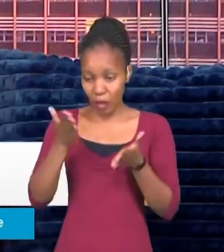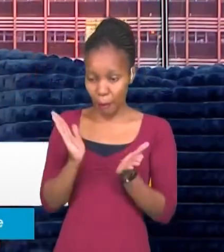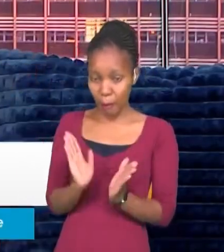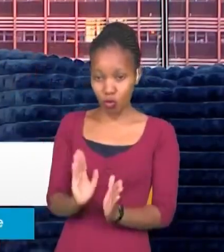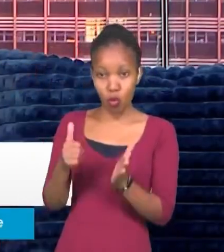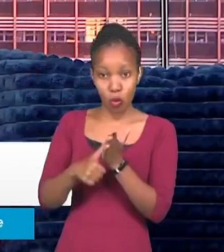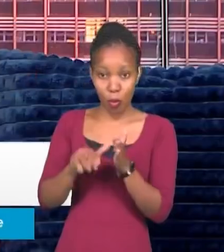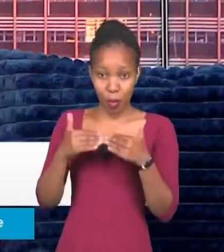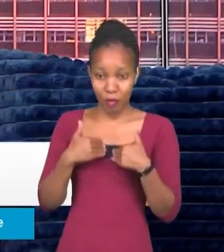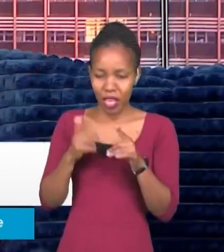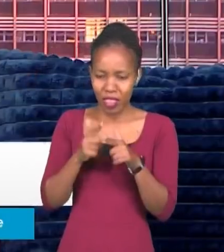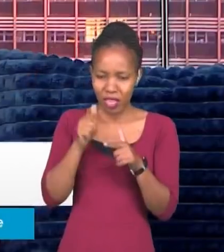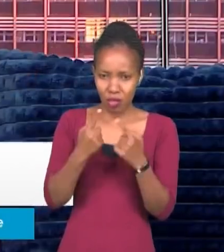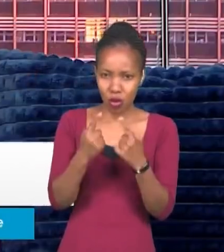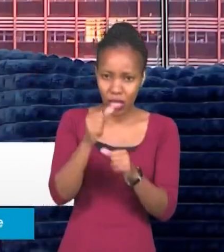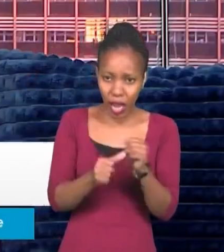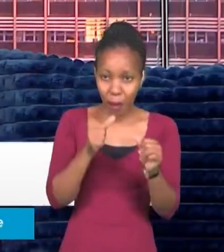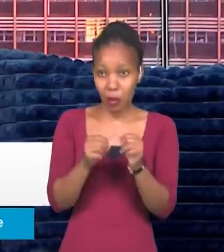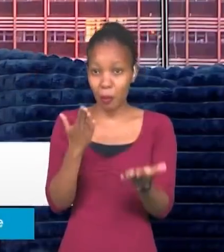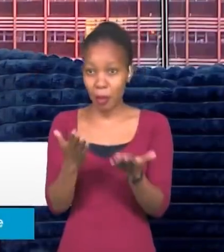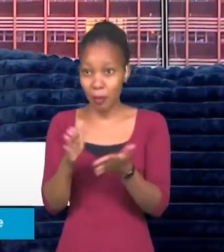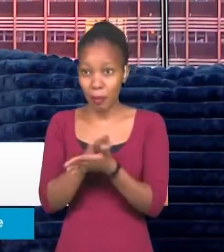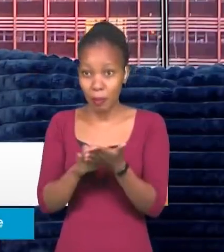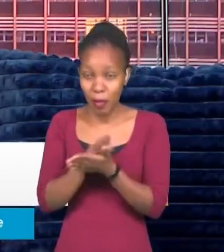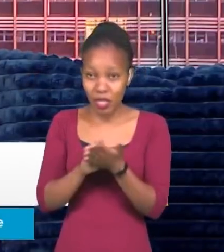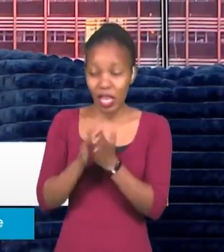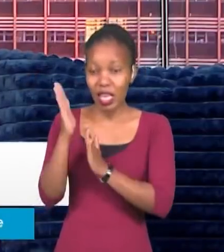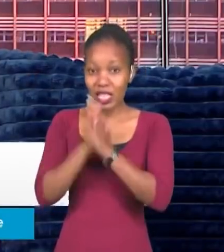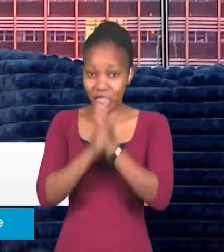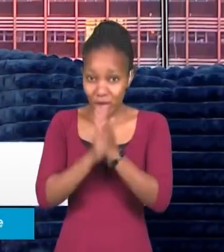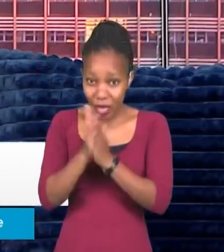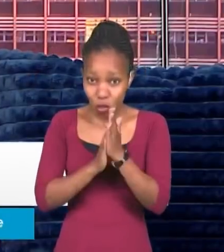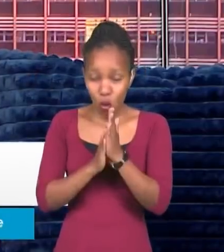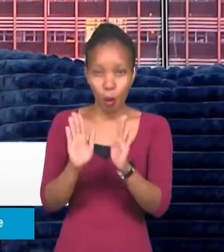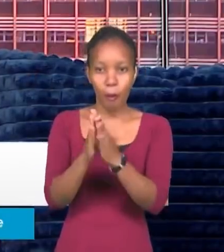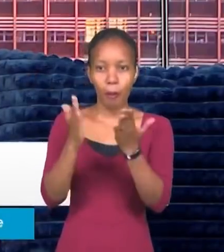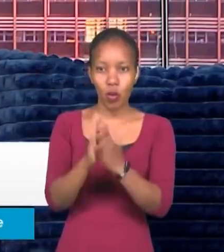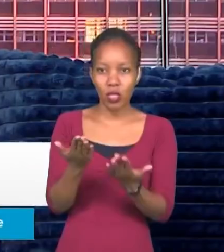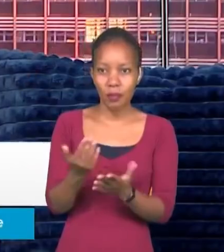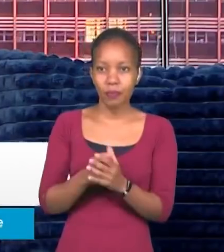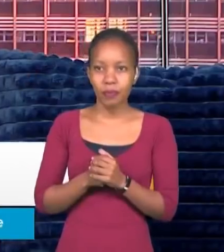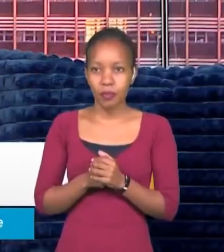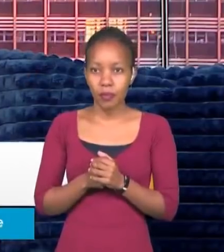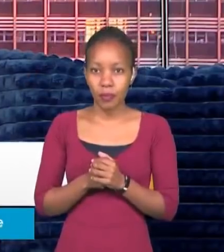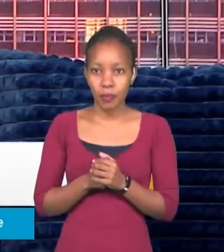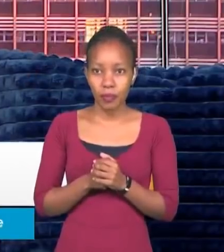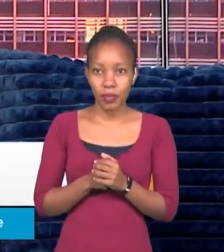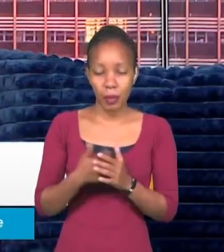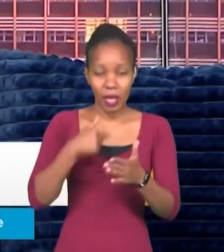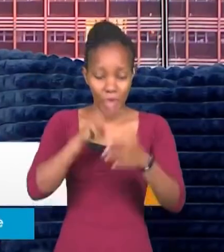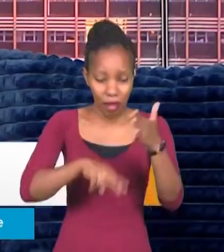it. And here we're talking about maybe basically inspirational books. Yeah. And so, well, for me, I make sure that I read a